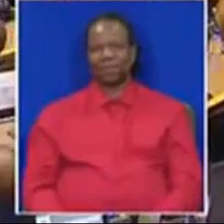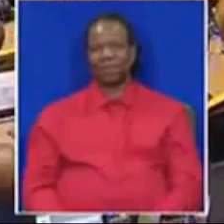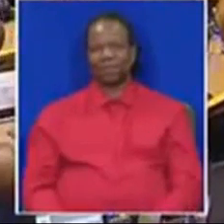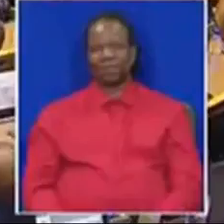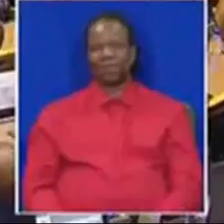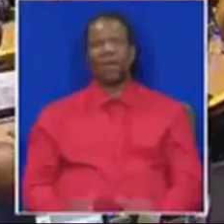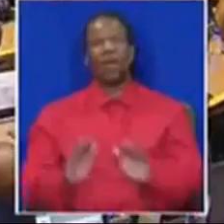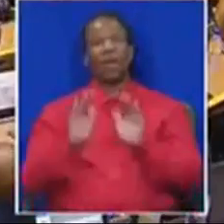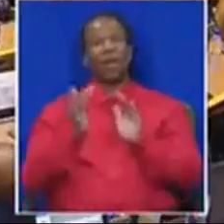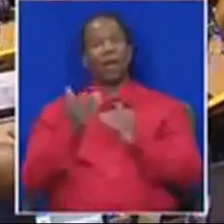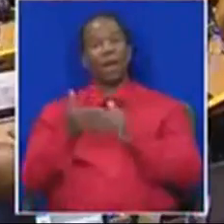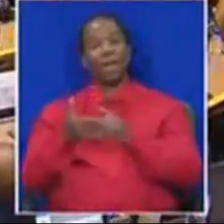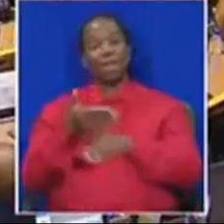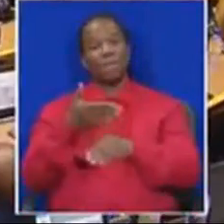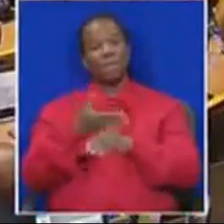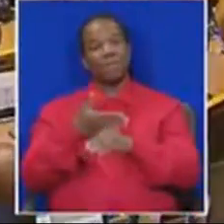As I conclude,